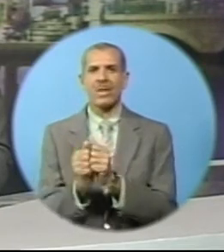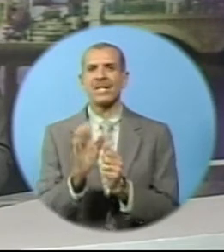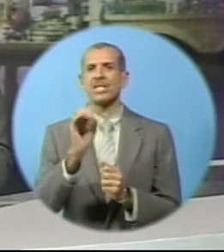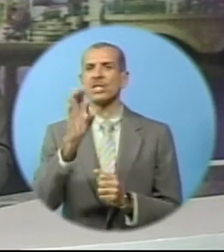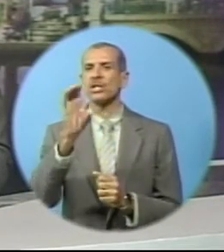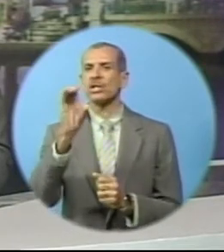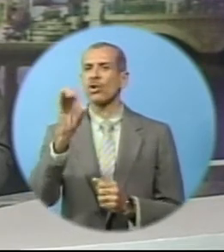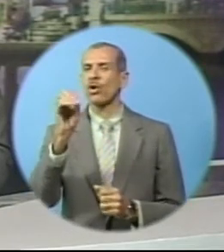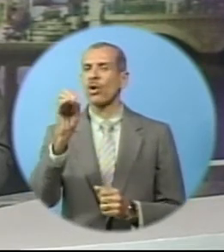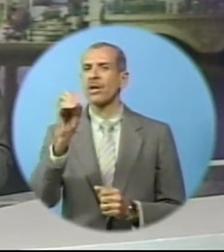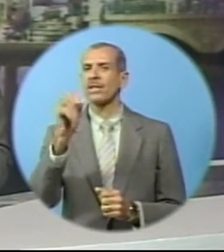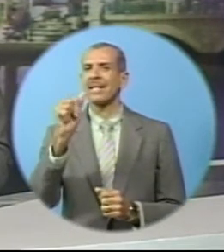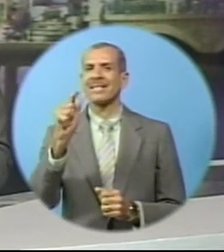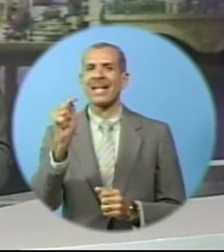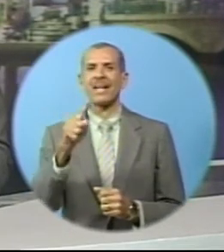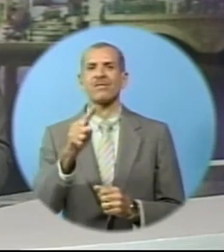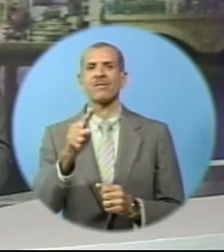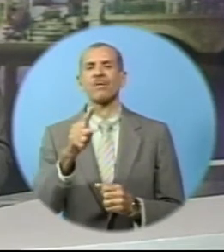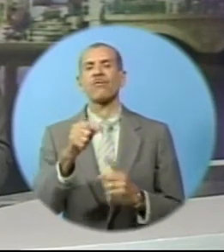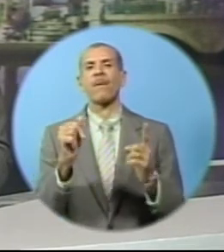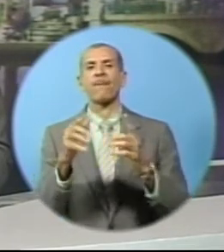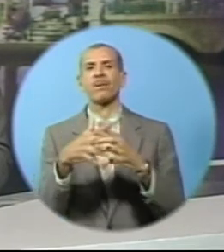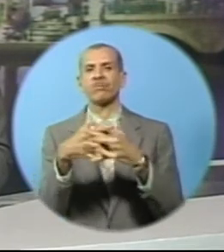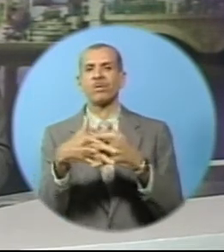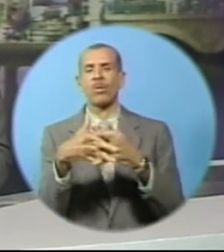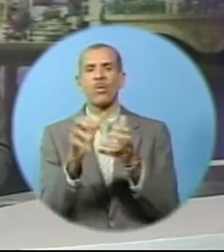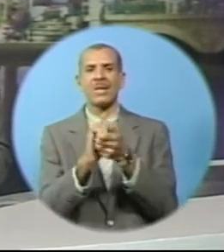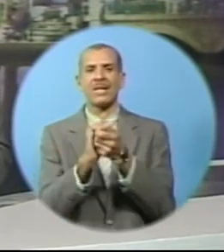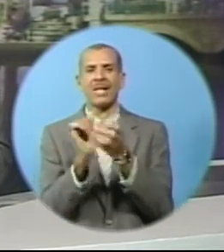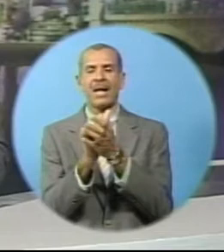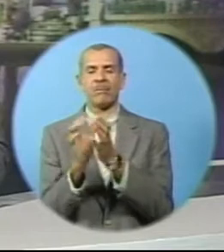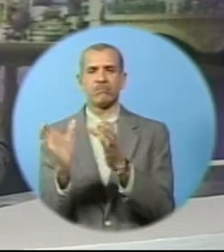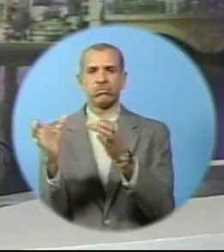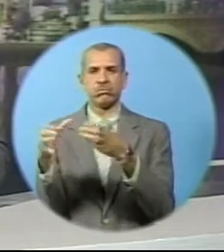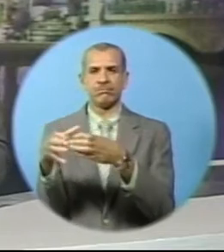Cheer All-Stars Blackout team, also from the U.S., winning that class.